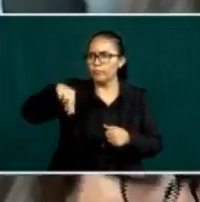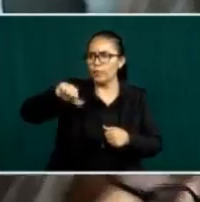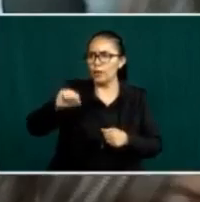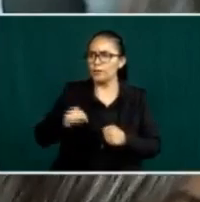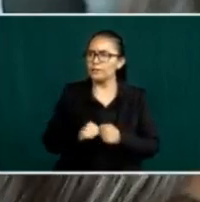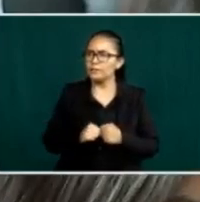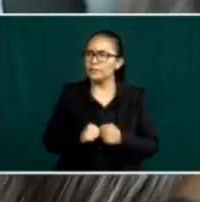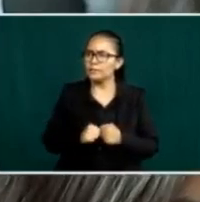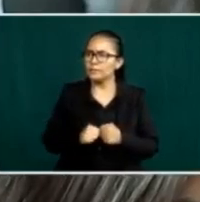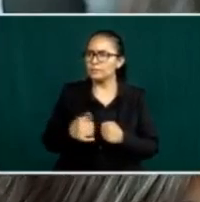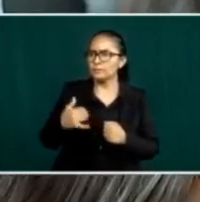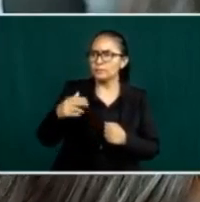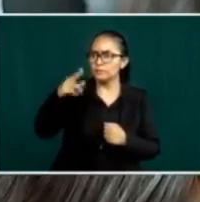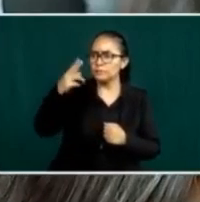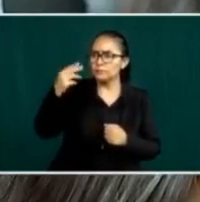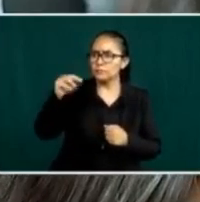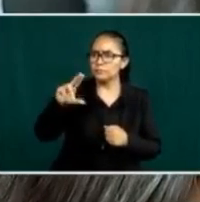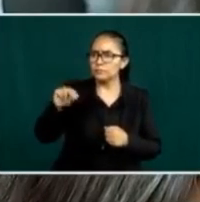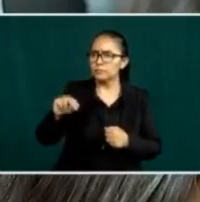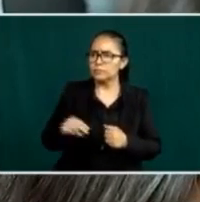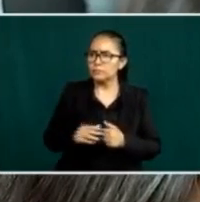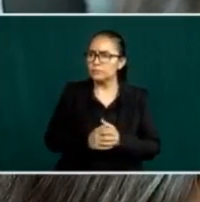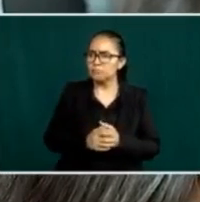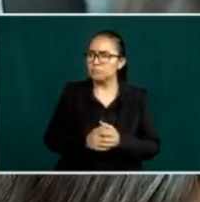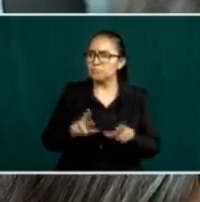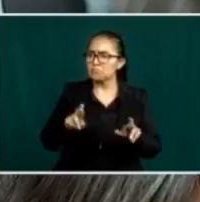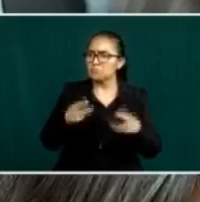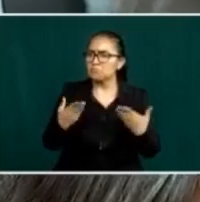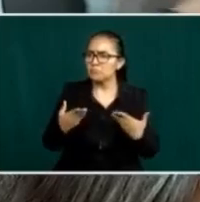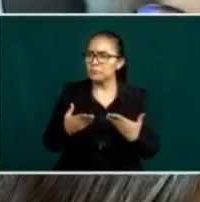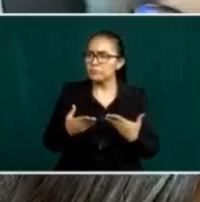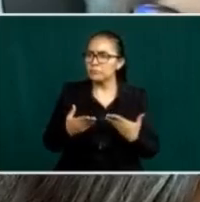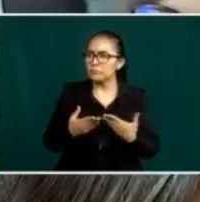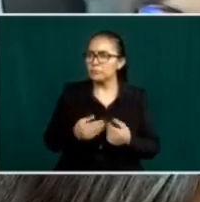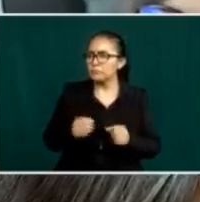when they took it to Nayarit, and they did not receive it.